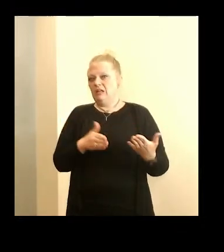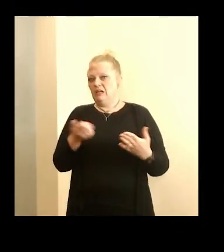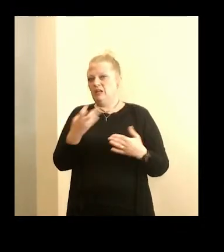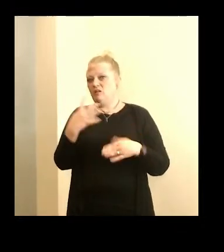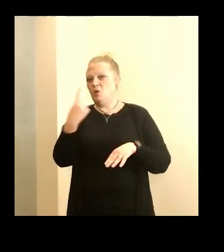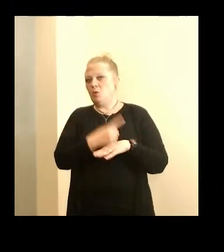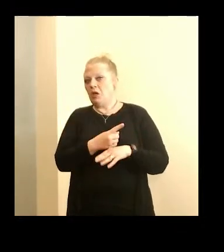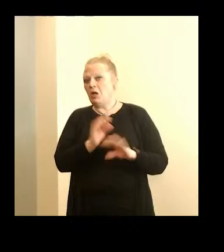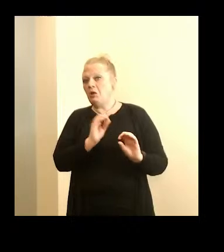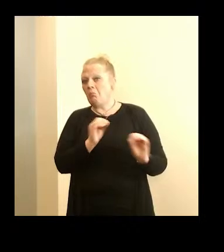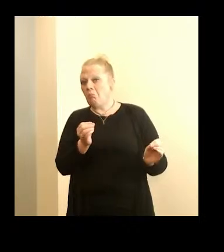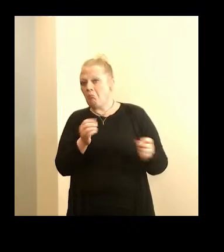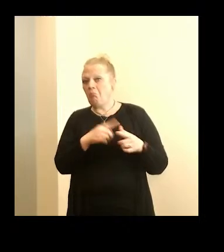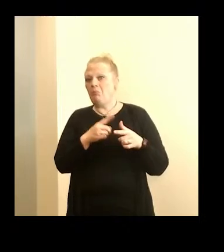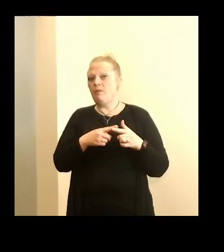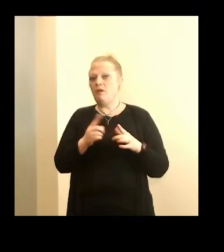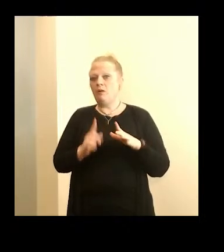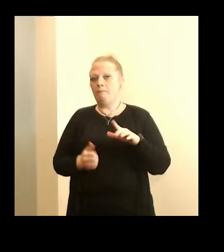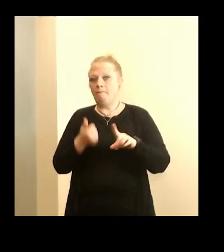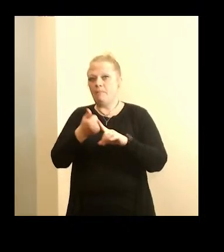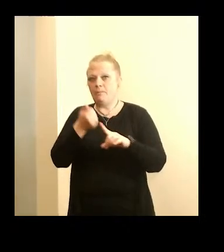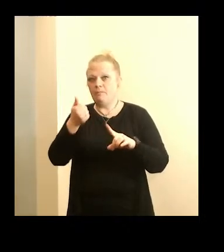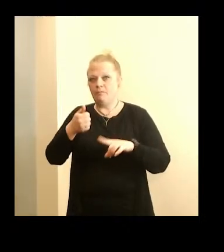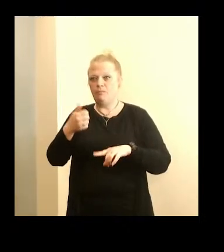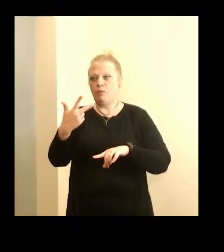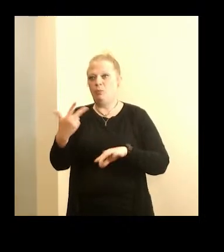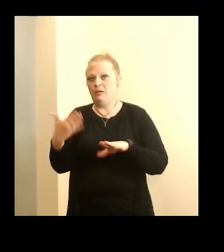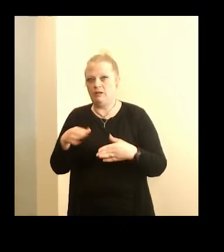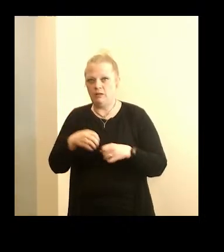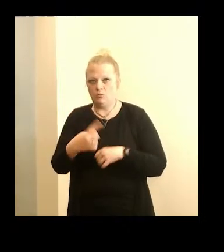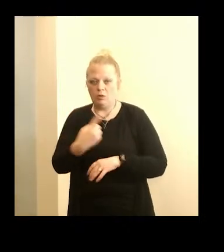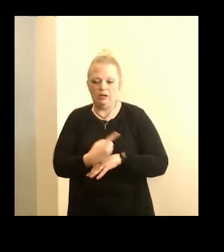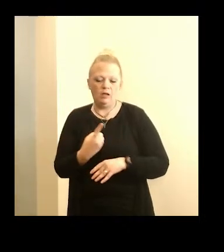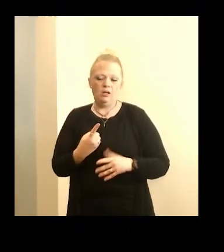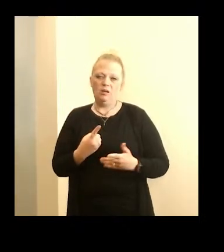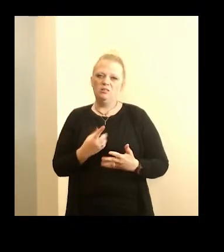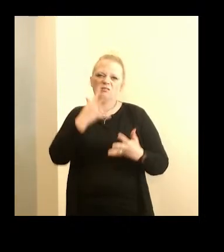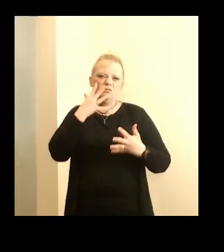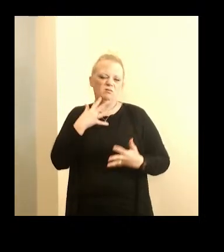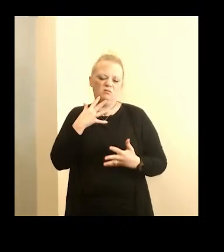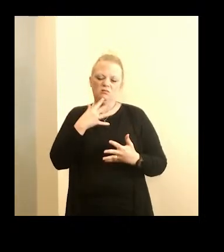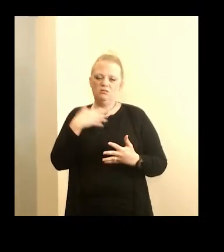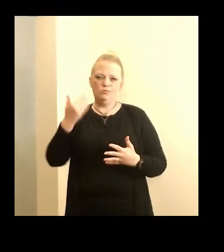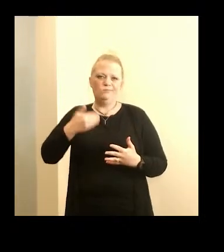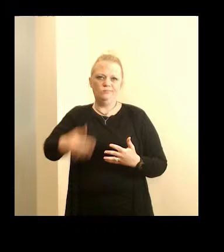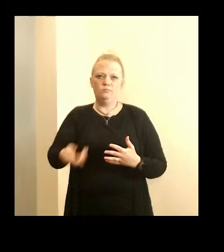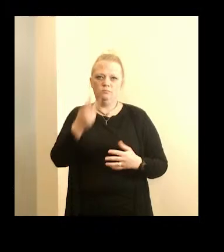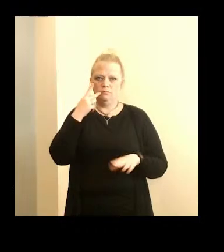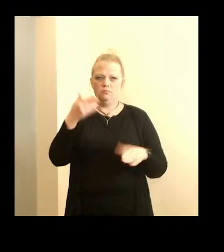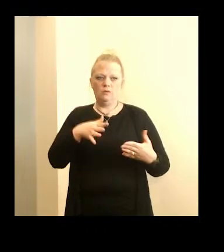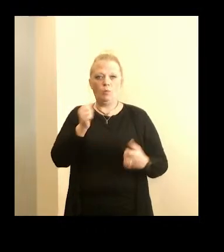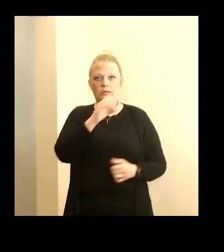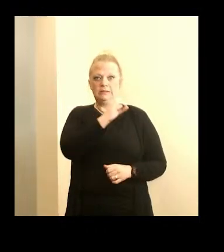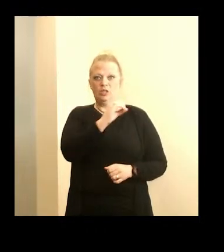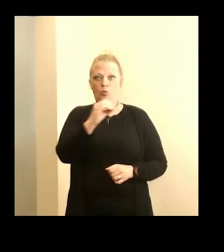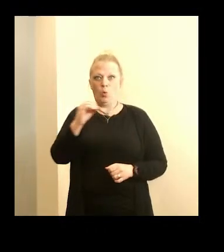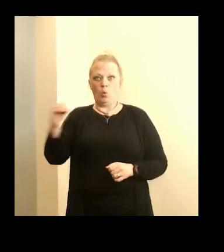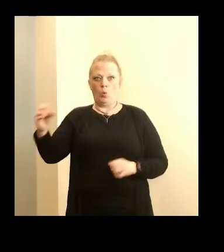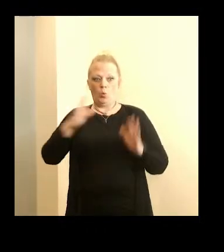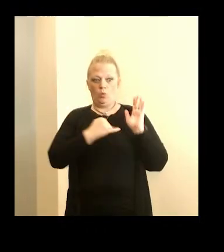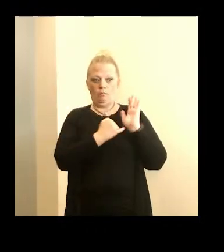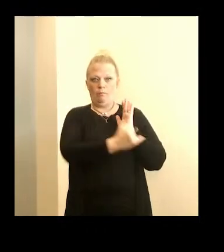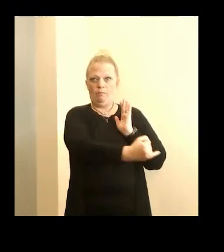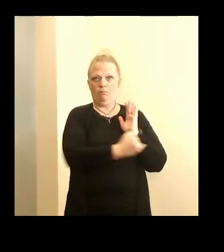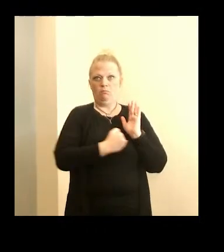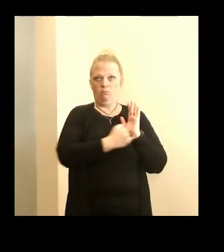without deaths and then some with 3 deaths. So it's very discouraging to continuing to see deaths. I want to see zeros on that bottom line all